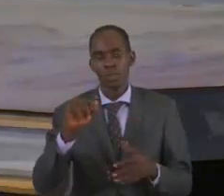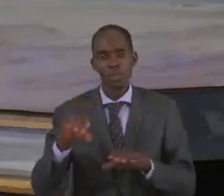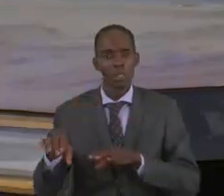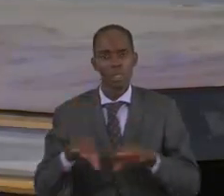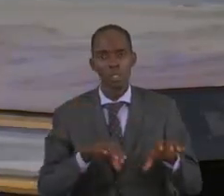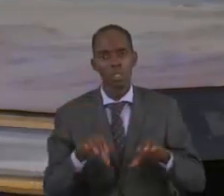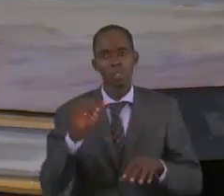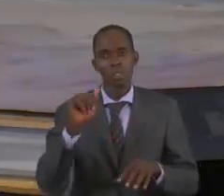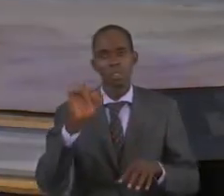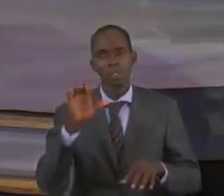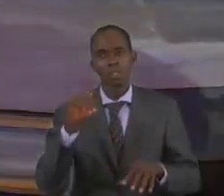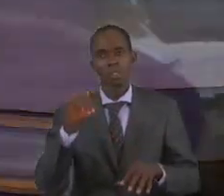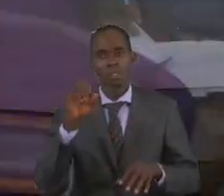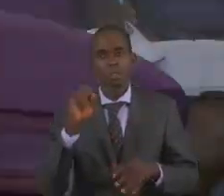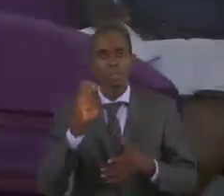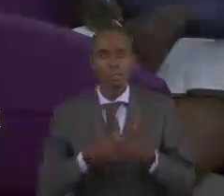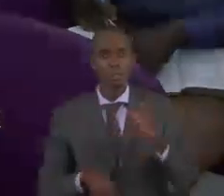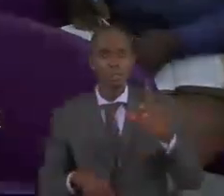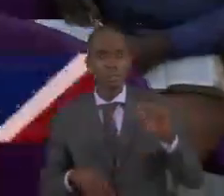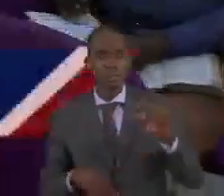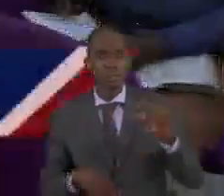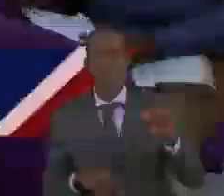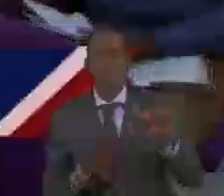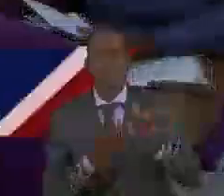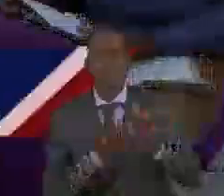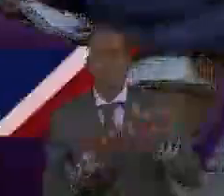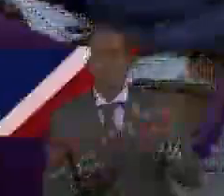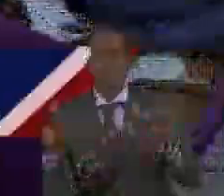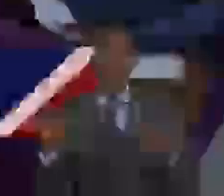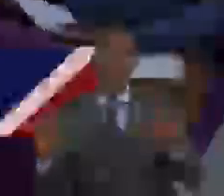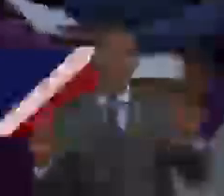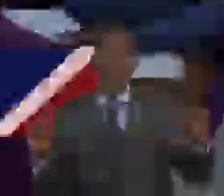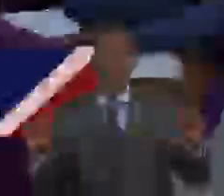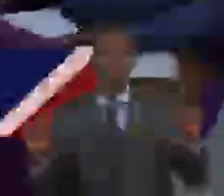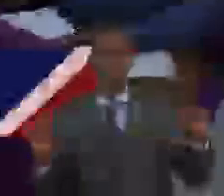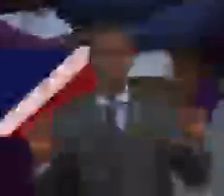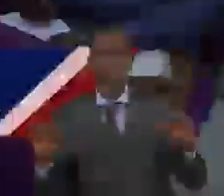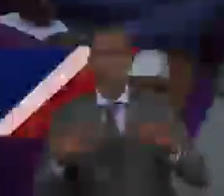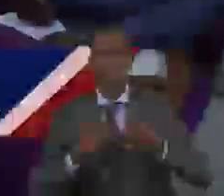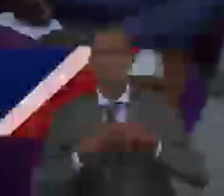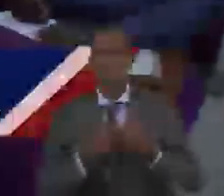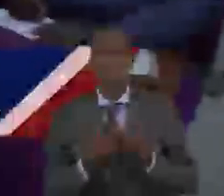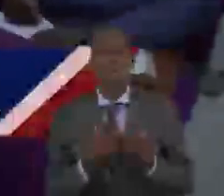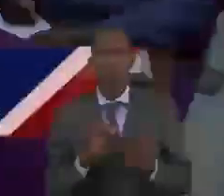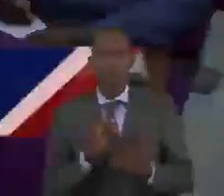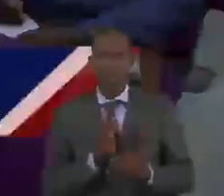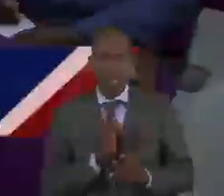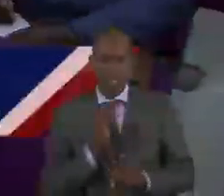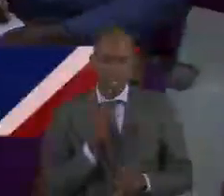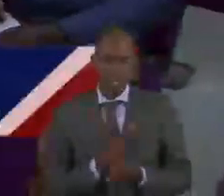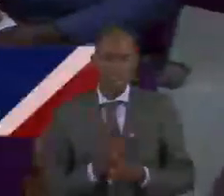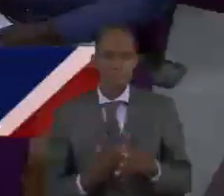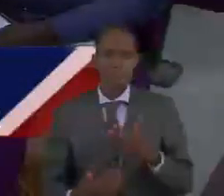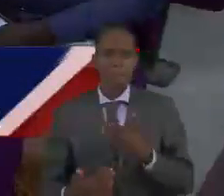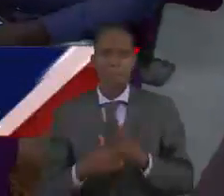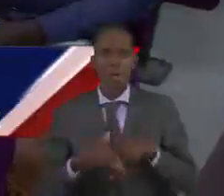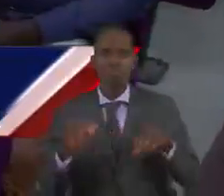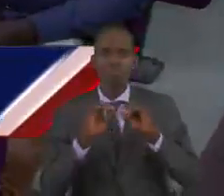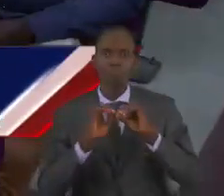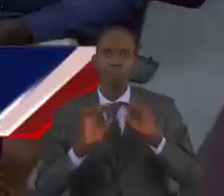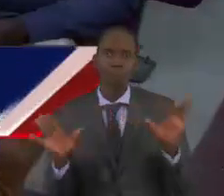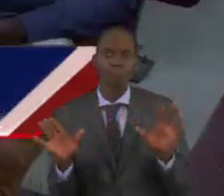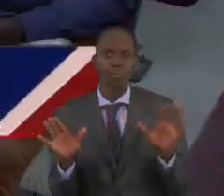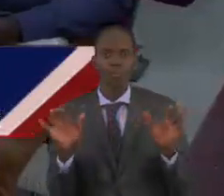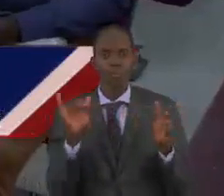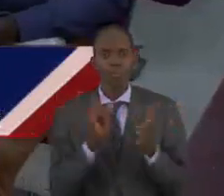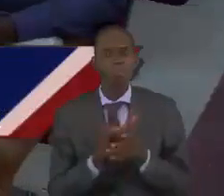Acts chapter 20, it says in verse 20 there, how I kept back nothing